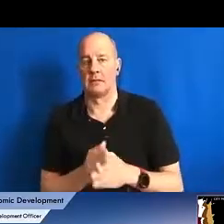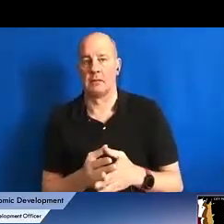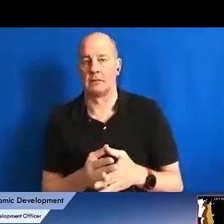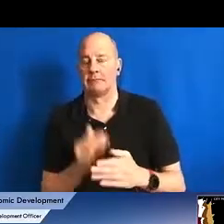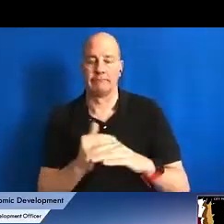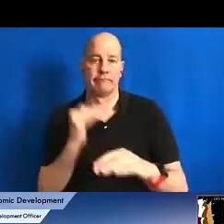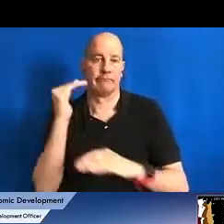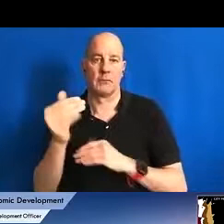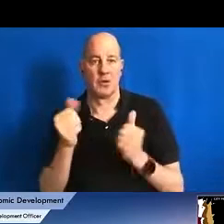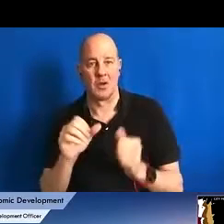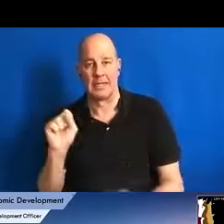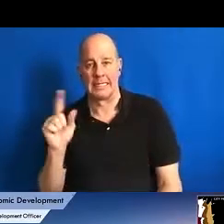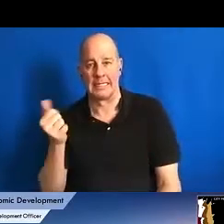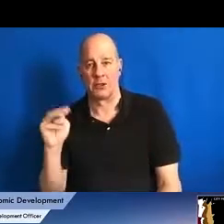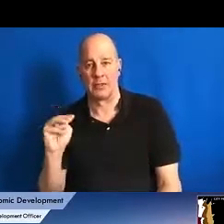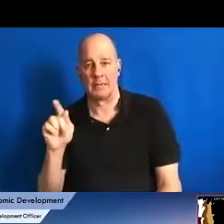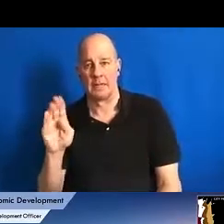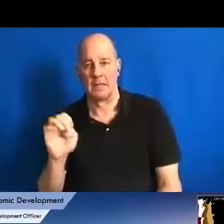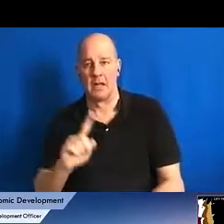really easy to apply.